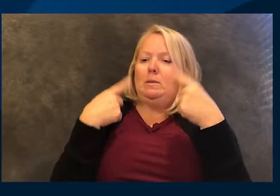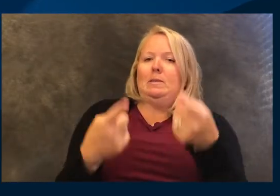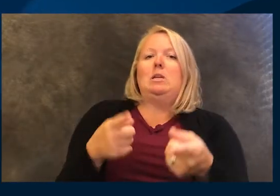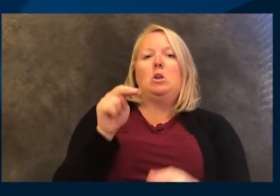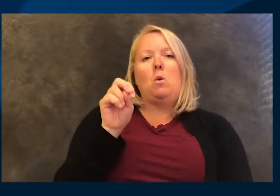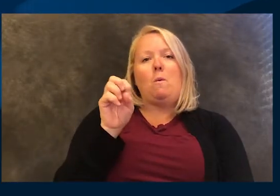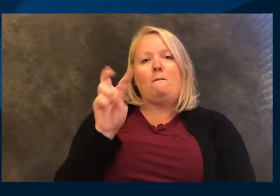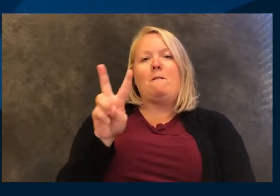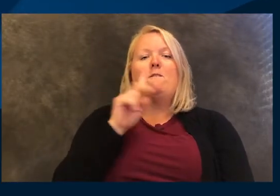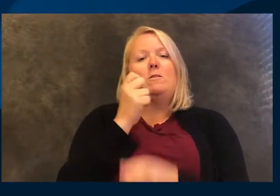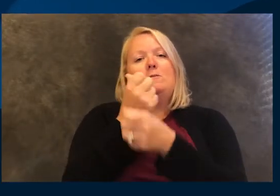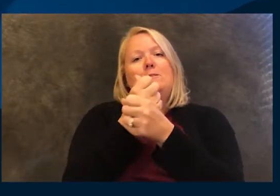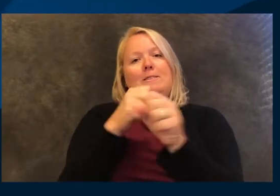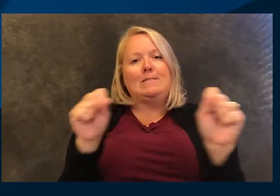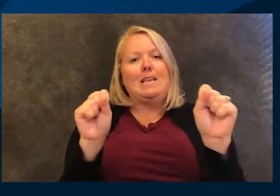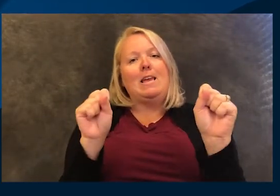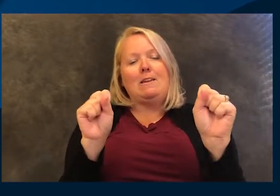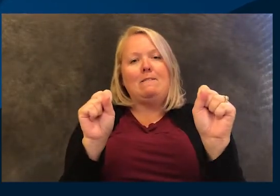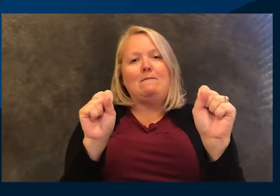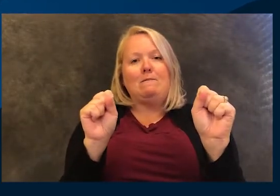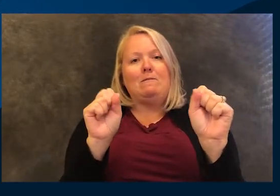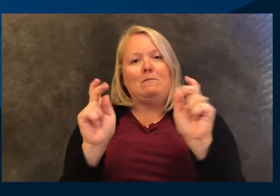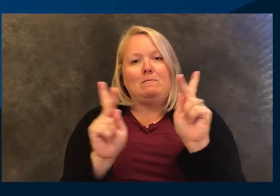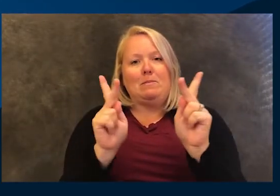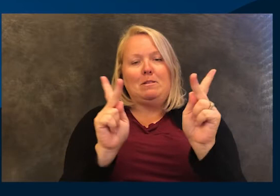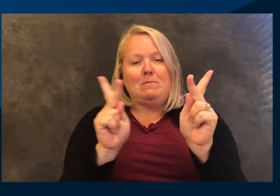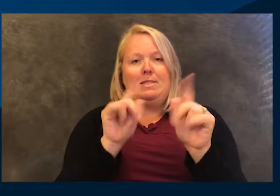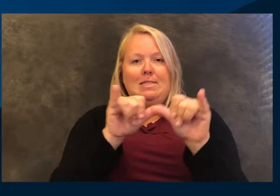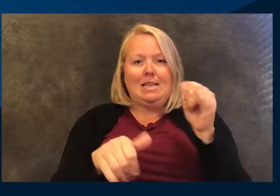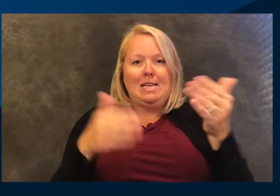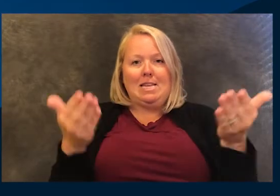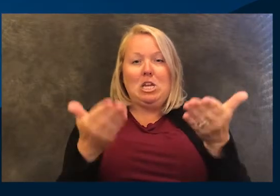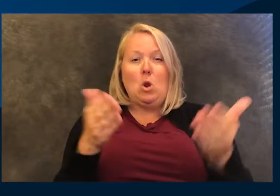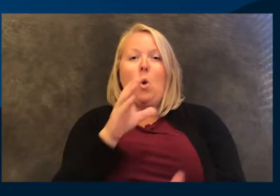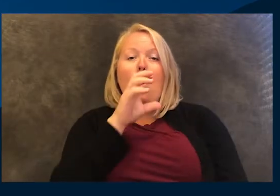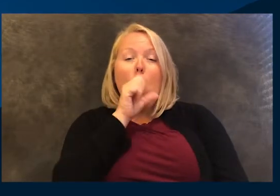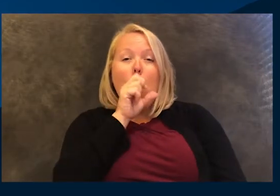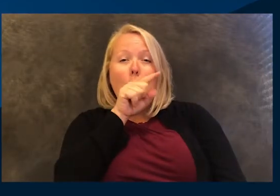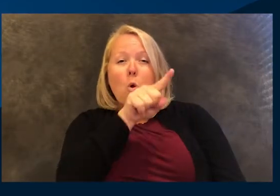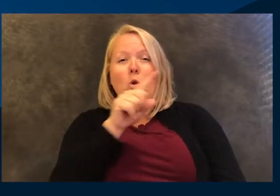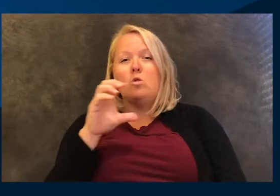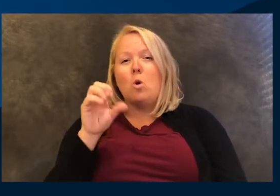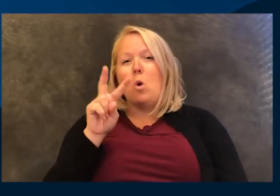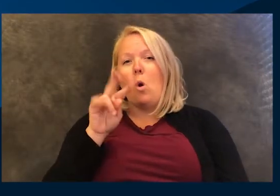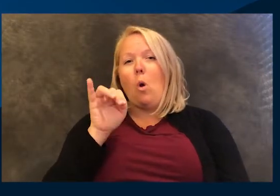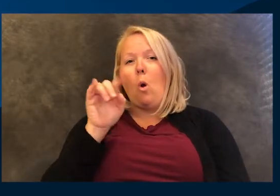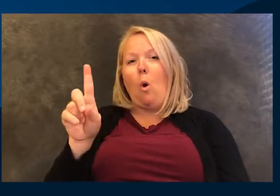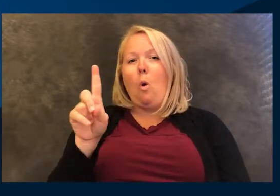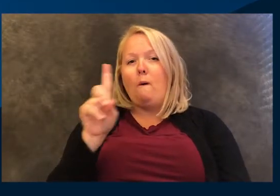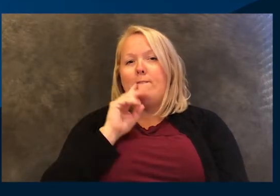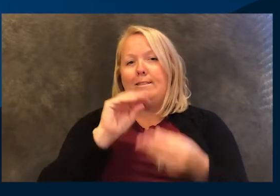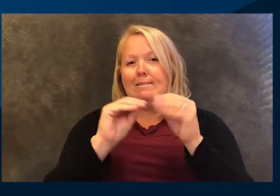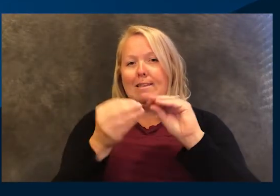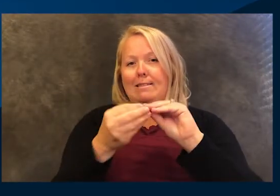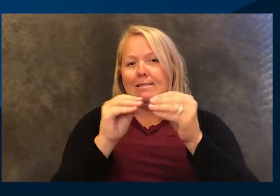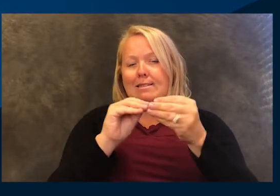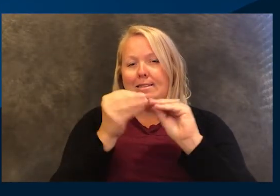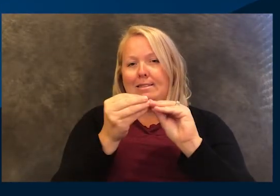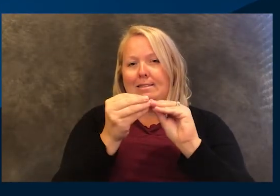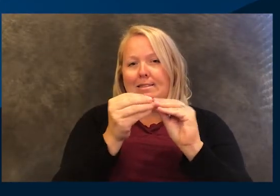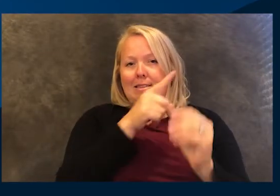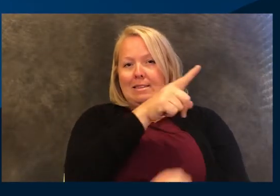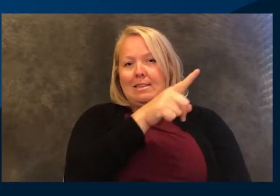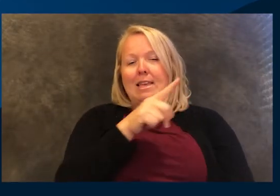safe occupancy level. The orange here is the COVID census, and you can see we've had an increase and decrease in our St.